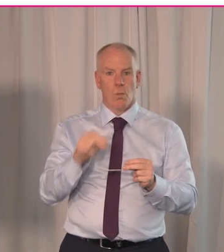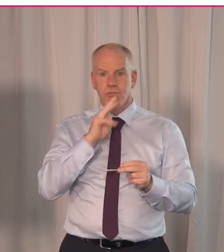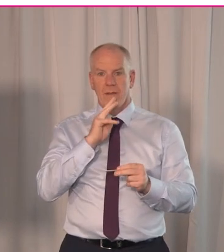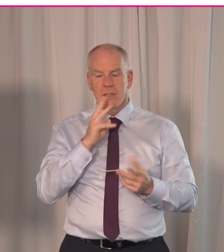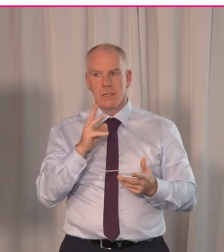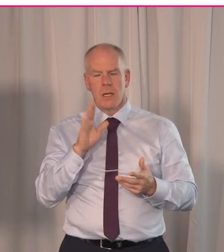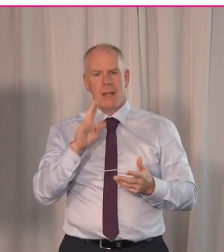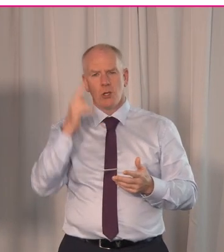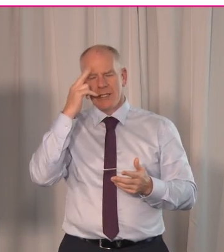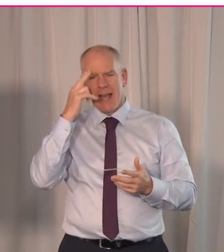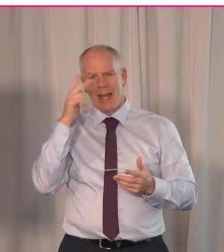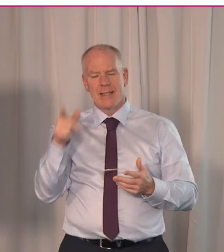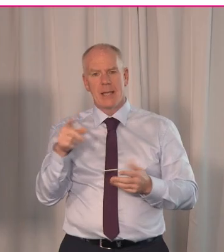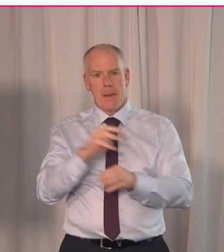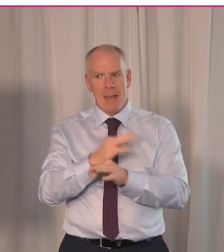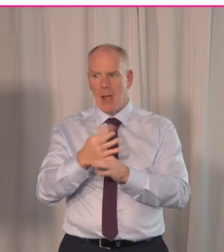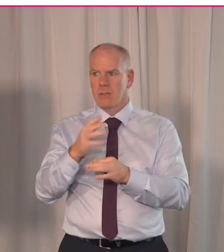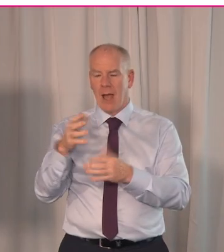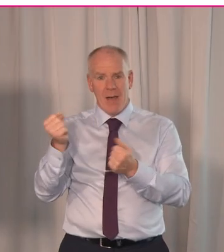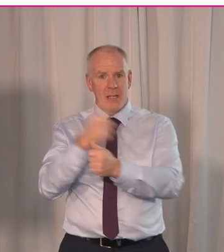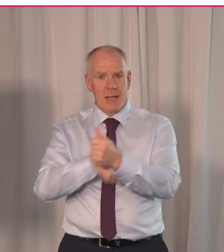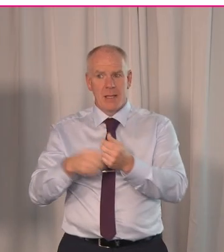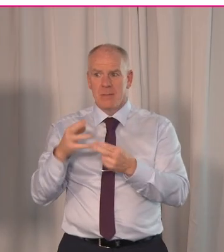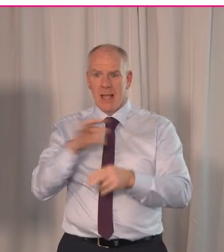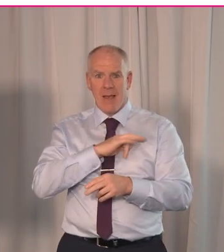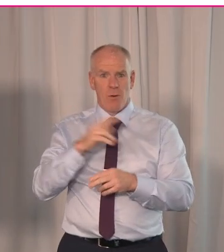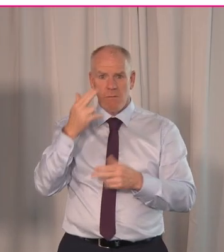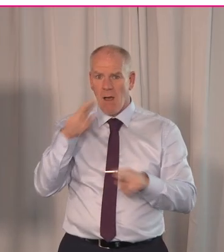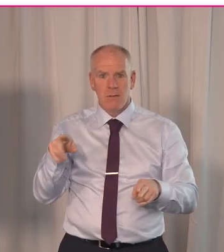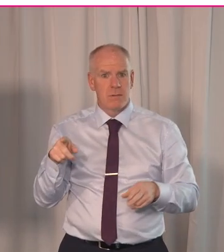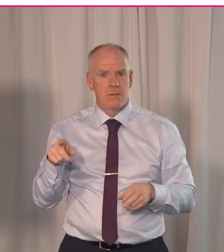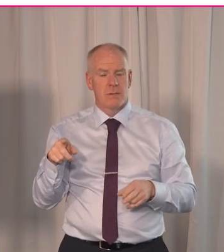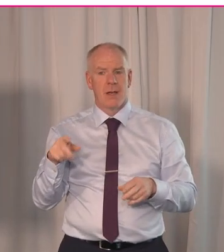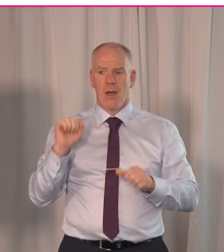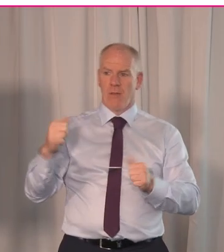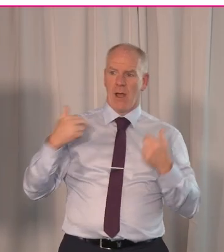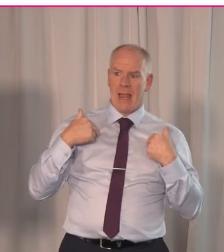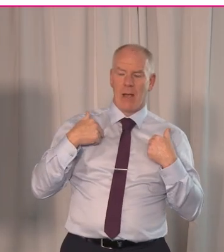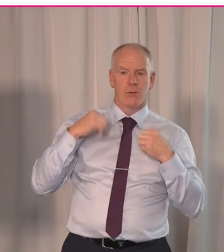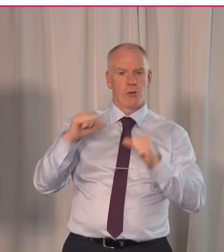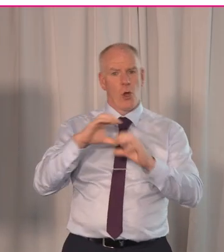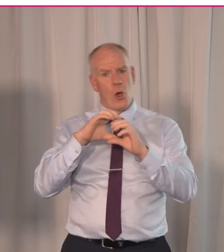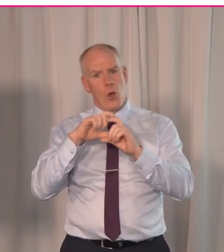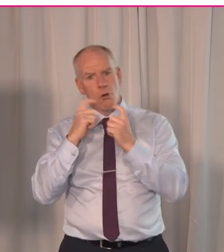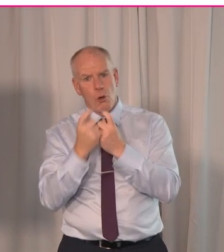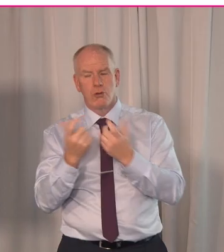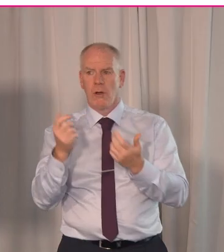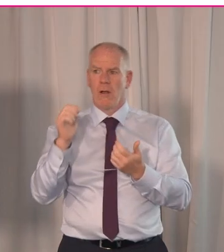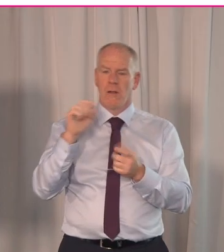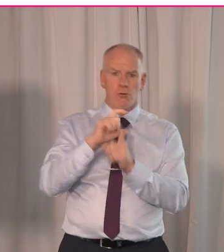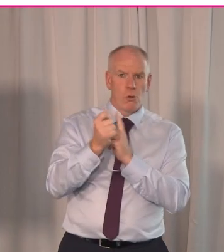The disability, are the parents experience disability themselves? Are there language, cultural, family makeup